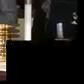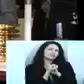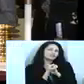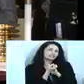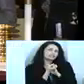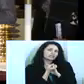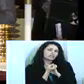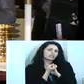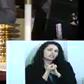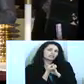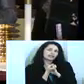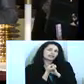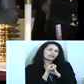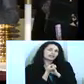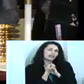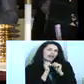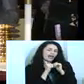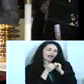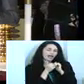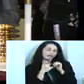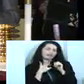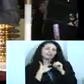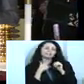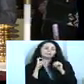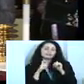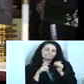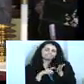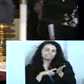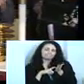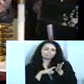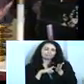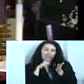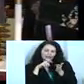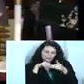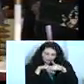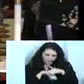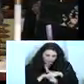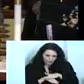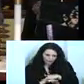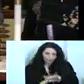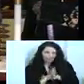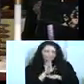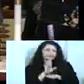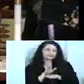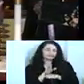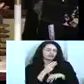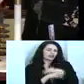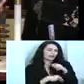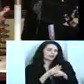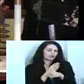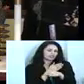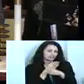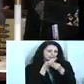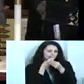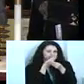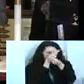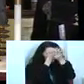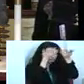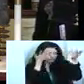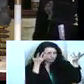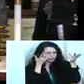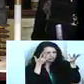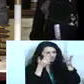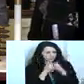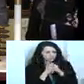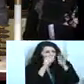we have to go into the world and share this good news, this liberating hope of